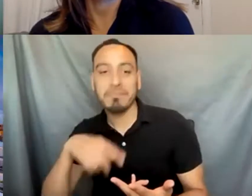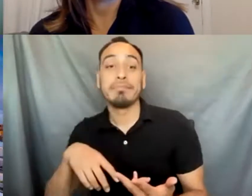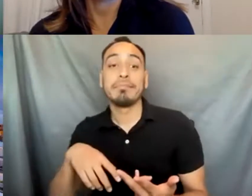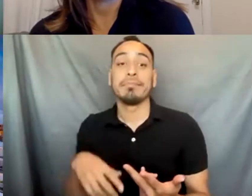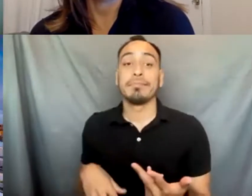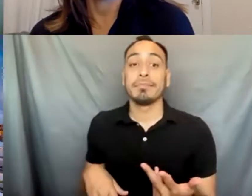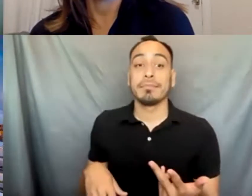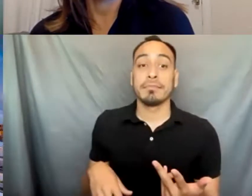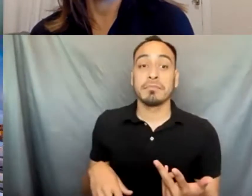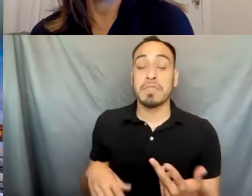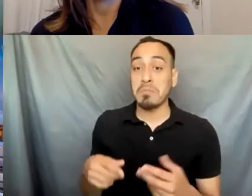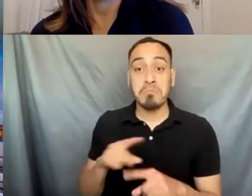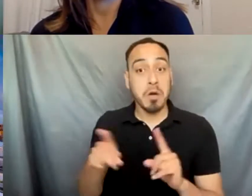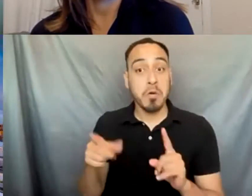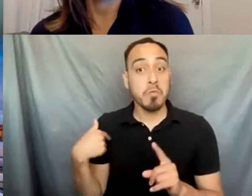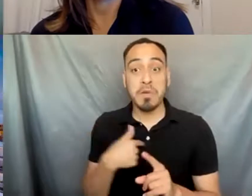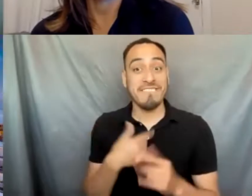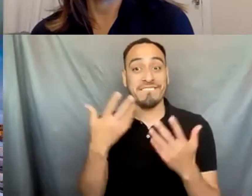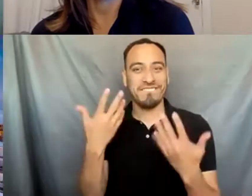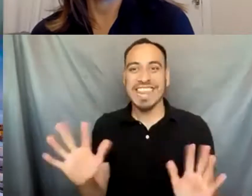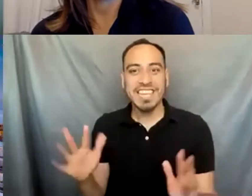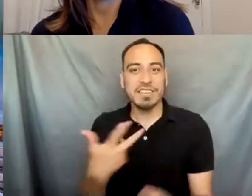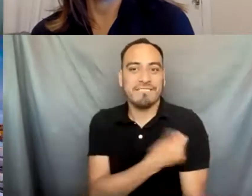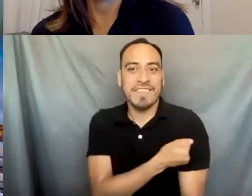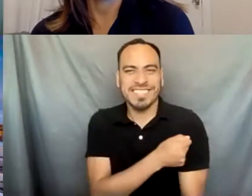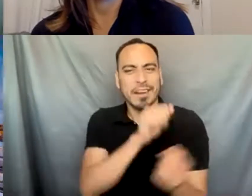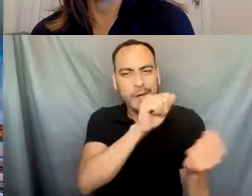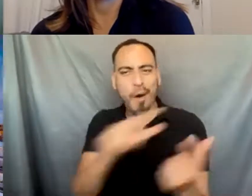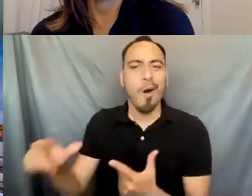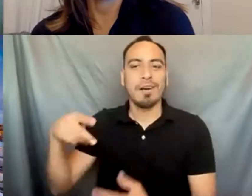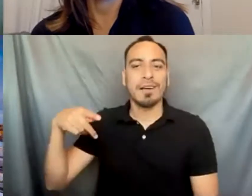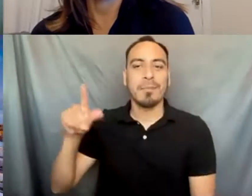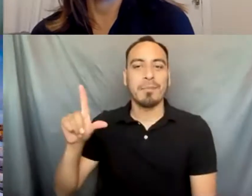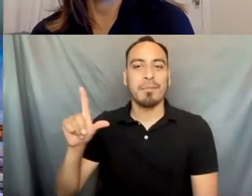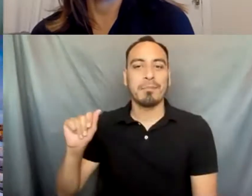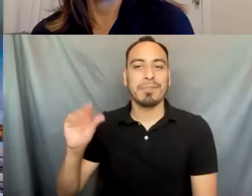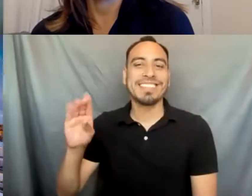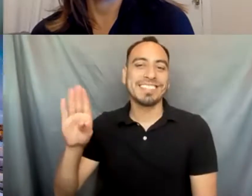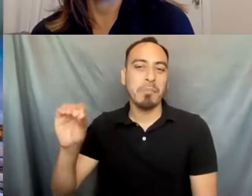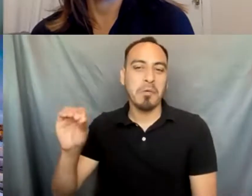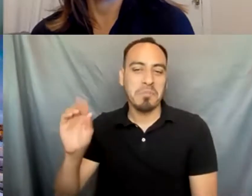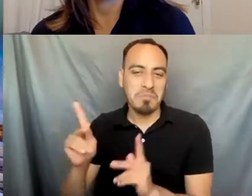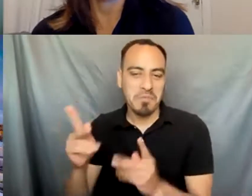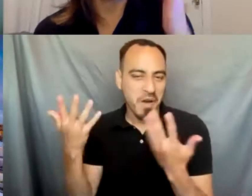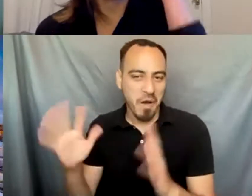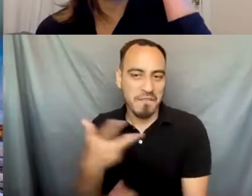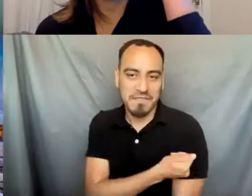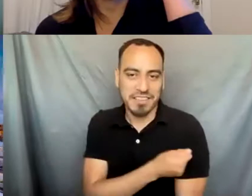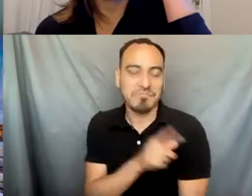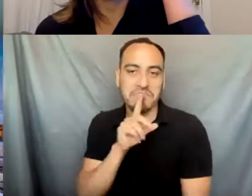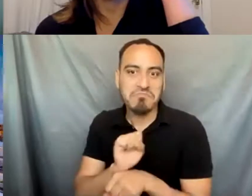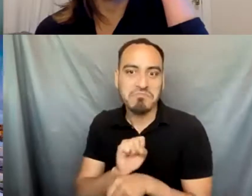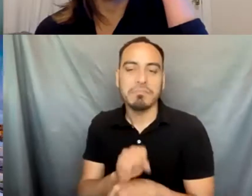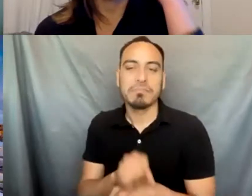vaccinated everybody that had placebo. So everyone in that trial has been vaccinated. They all should be able to get